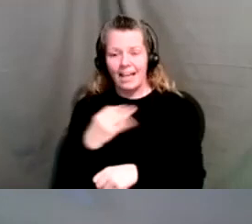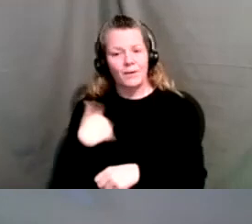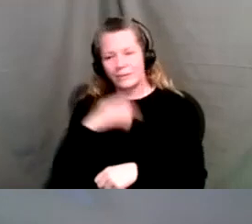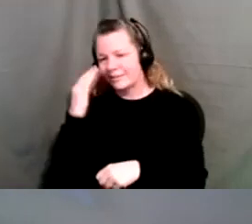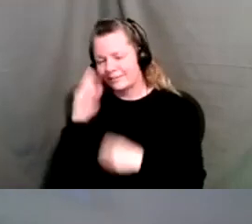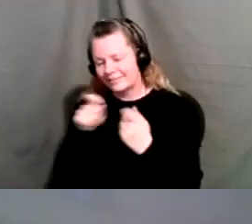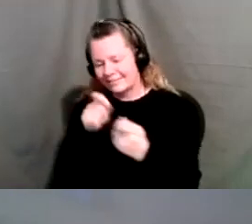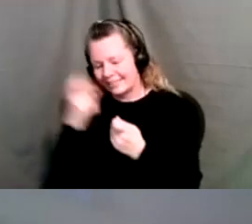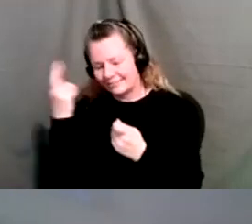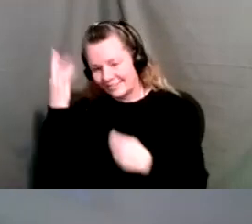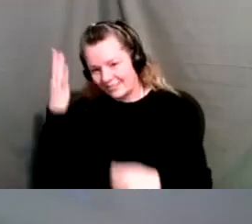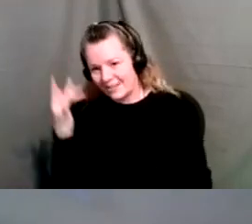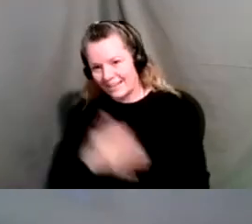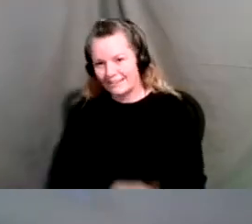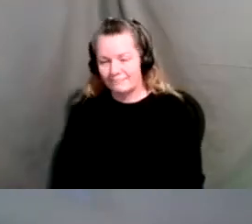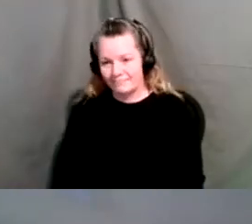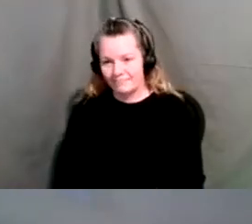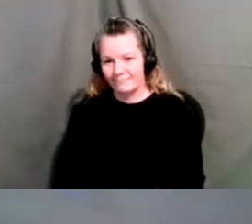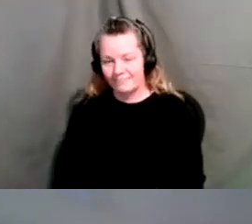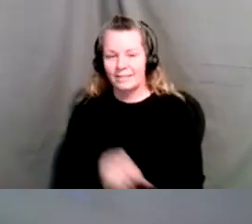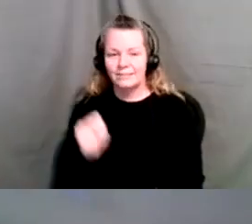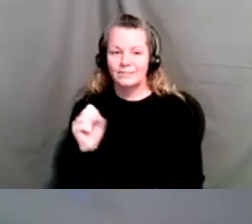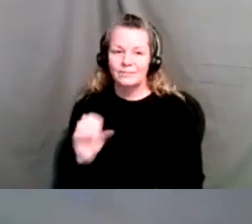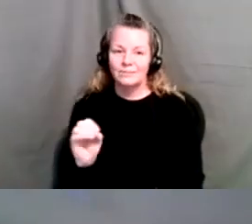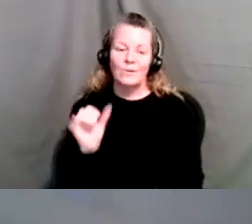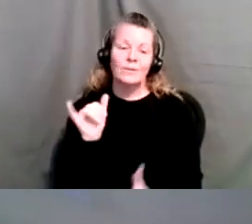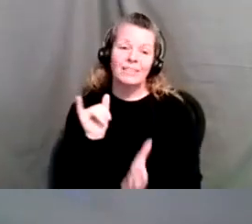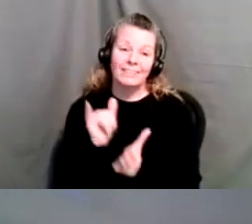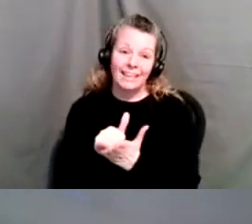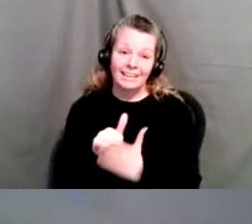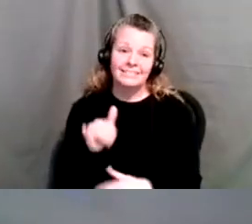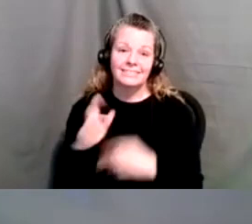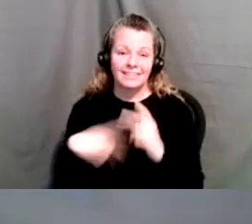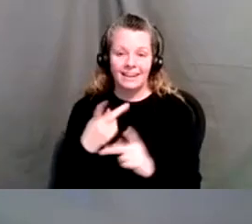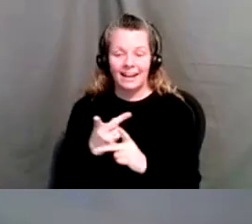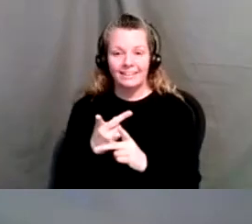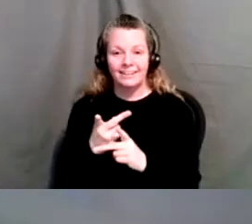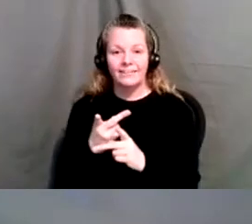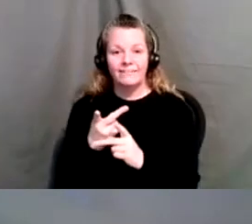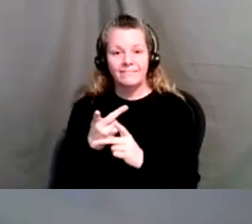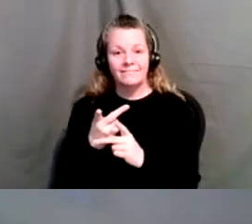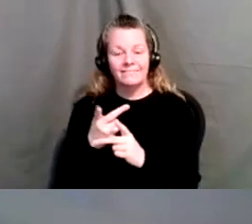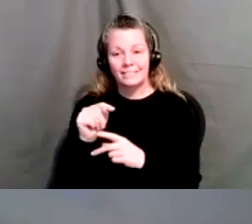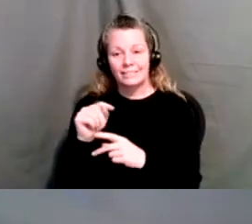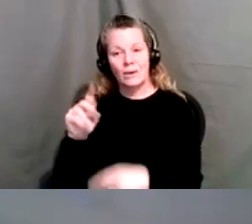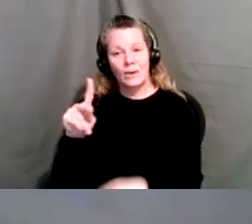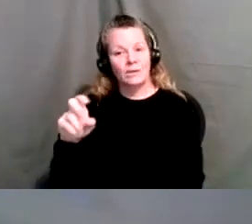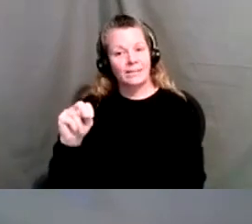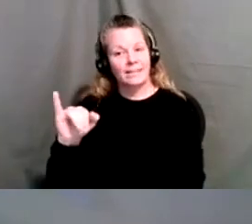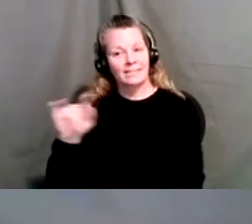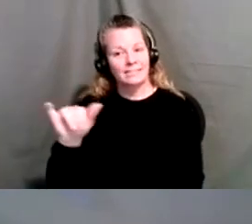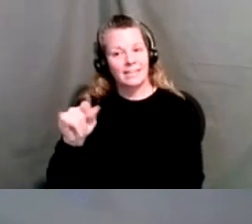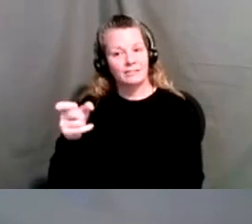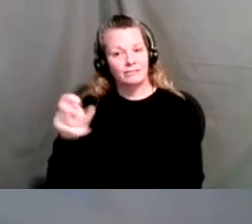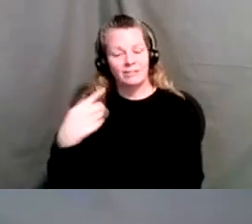reason why. So that's the kind of that's the kind of tokenization that we want to avoid.